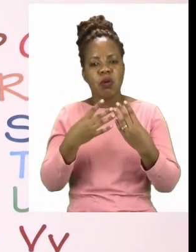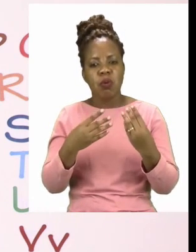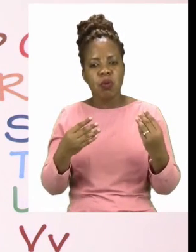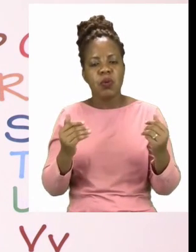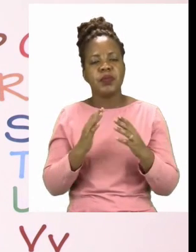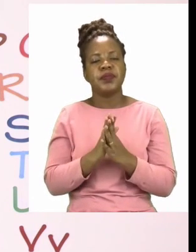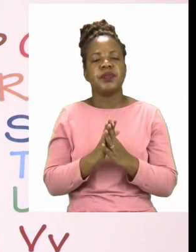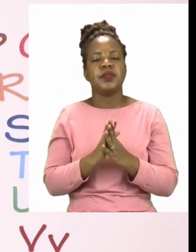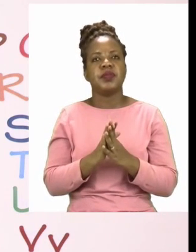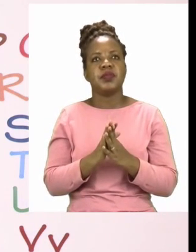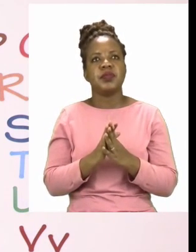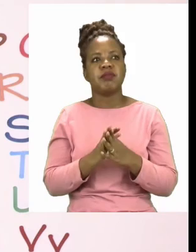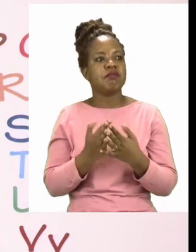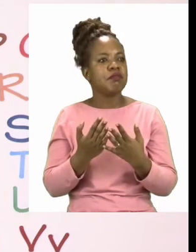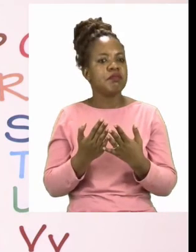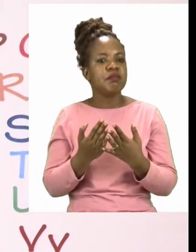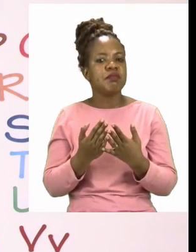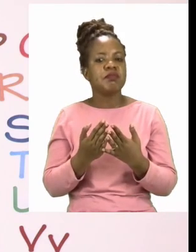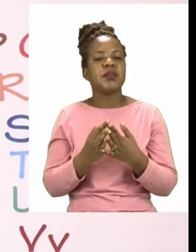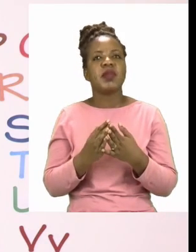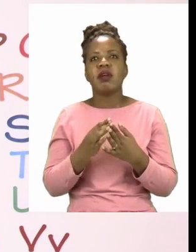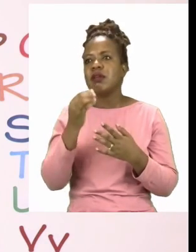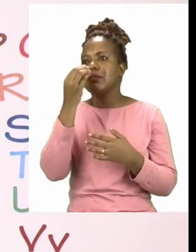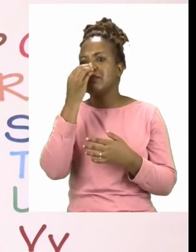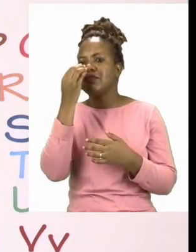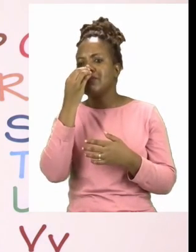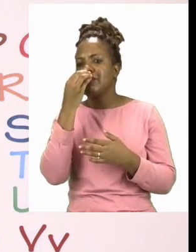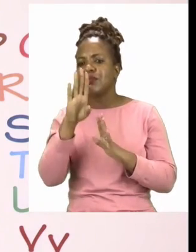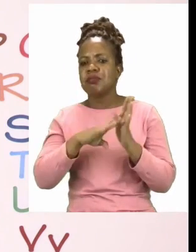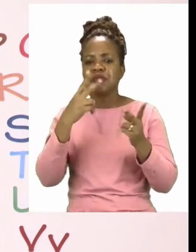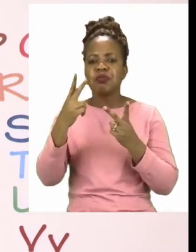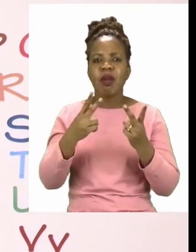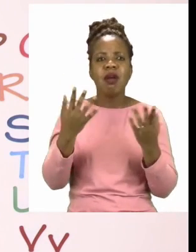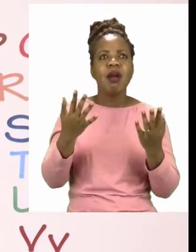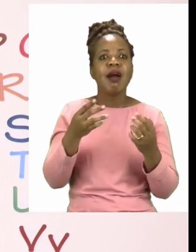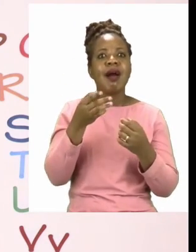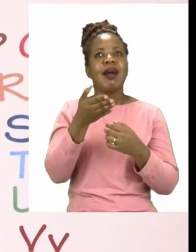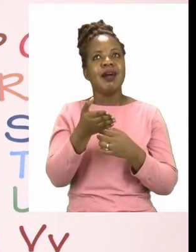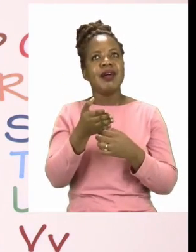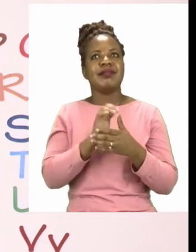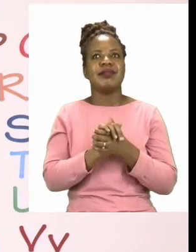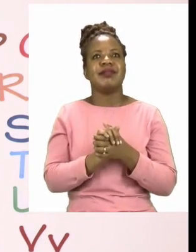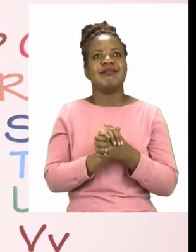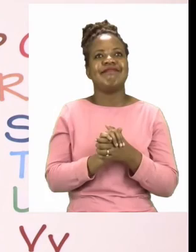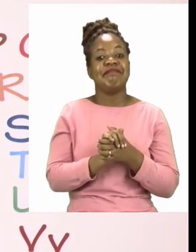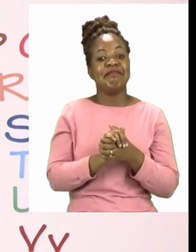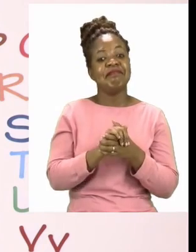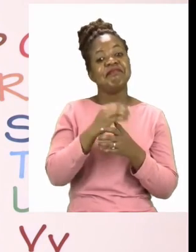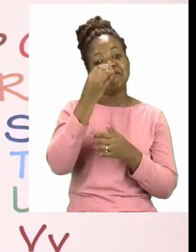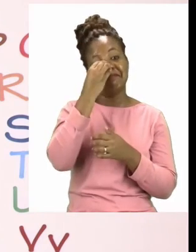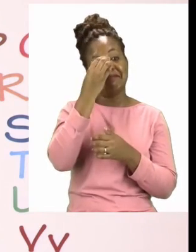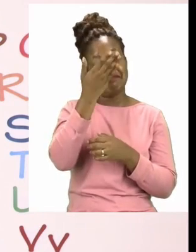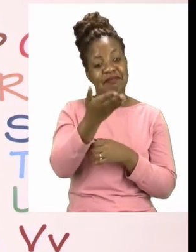Zacky said he was coming to visit me. Zacky, where are you? Oh, there he